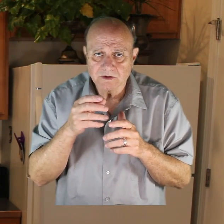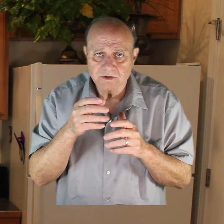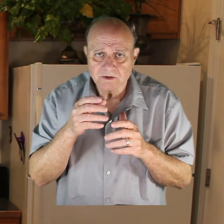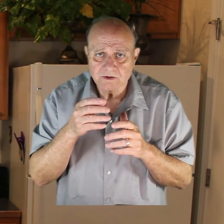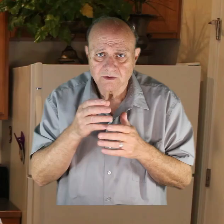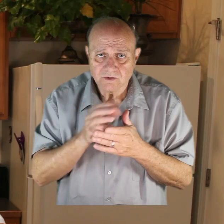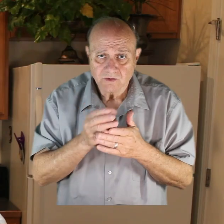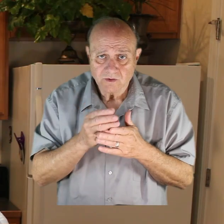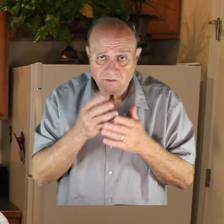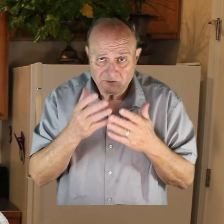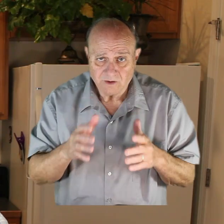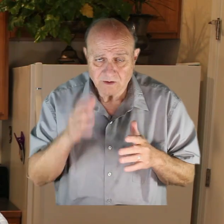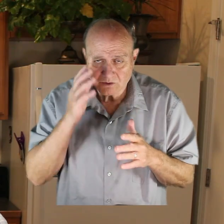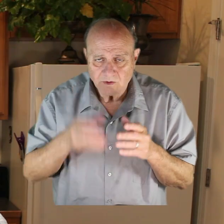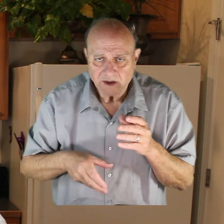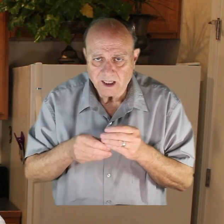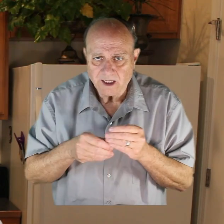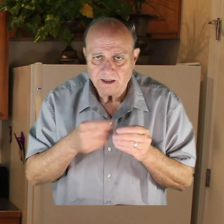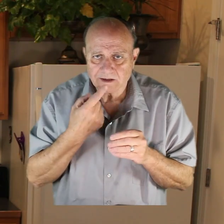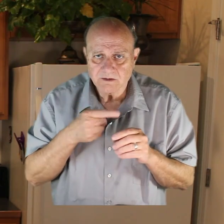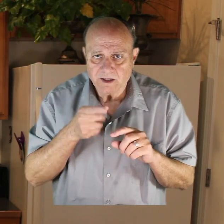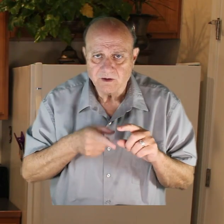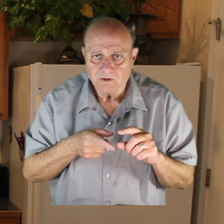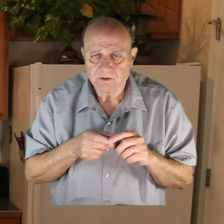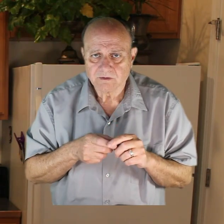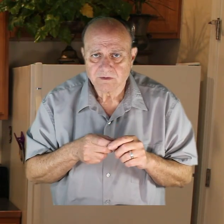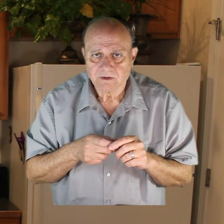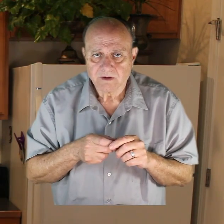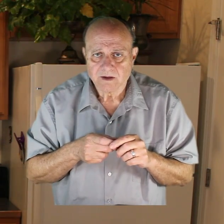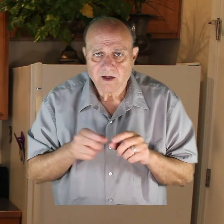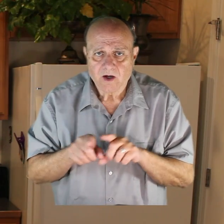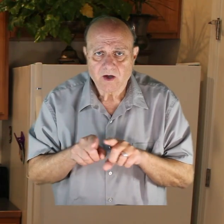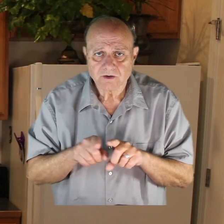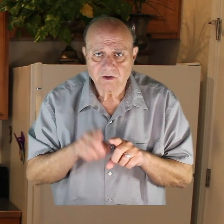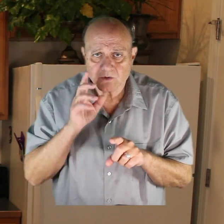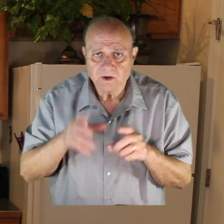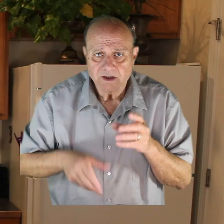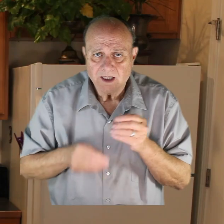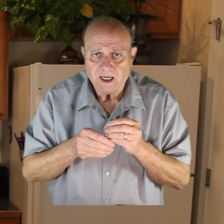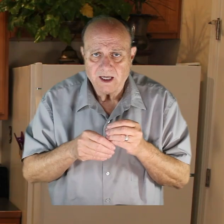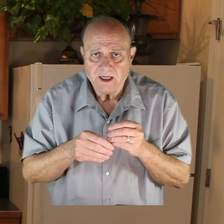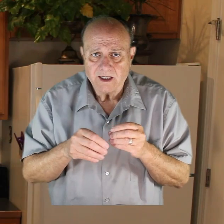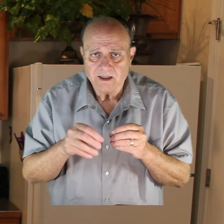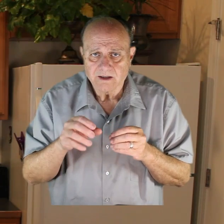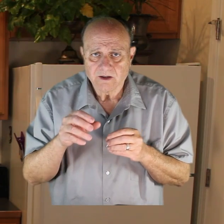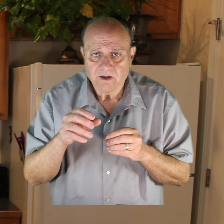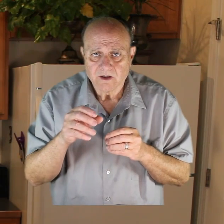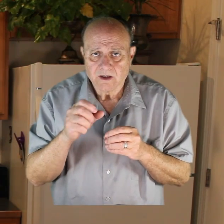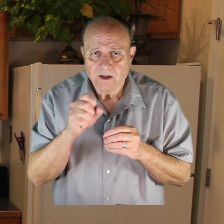in. Now, something that I'm going to add now also is the Spice Road